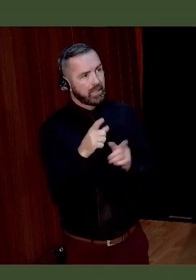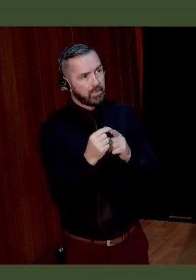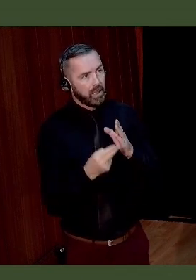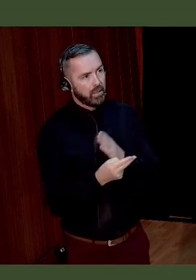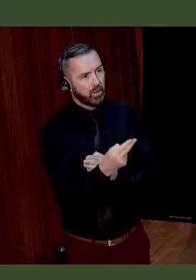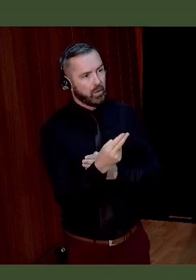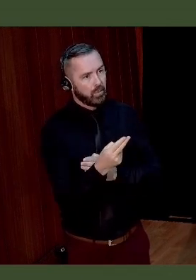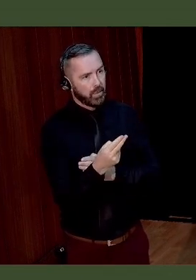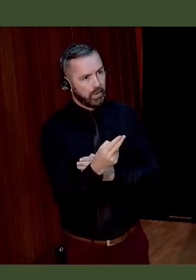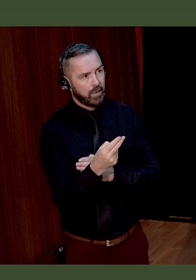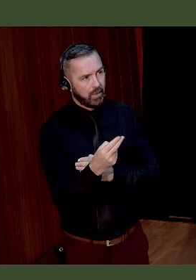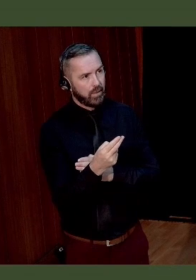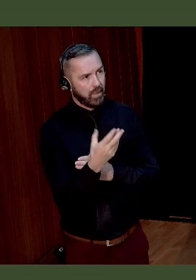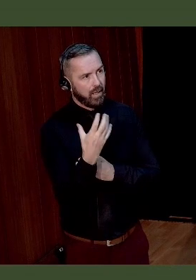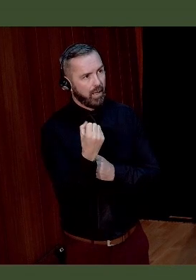up